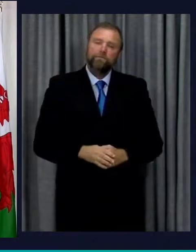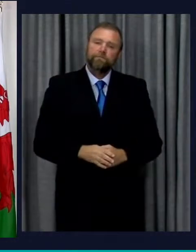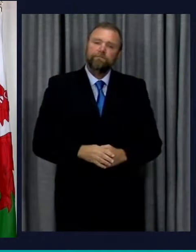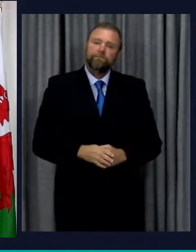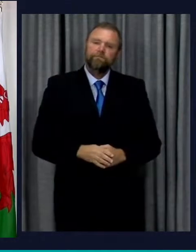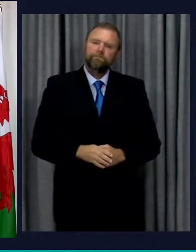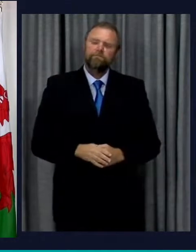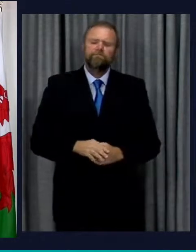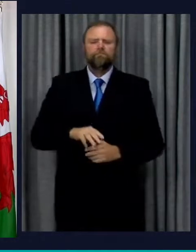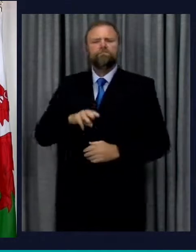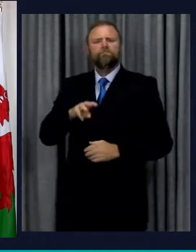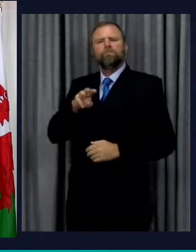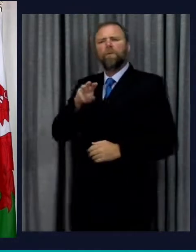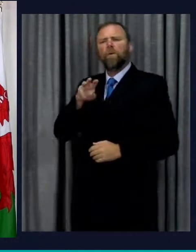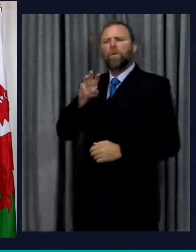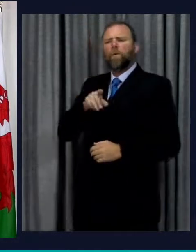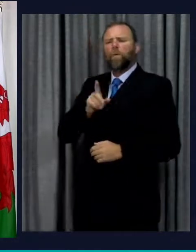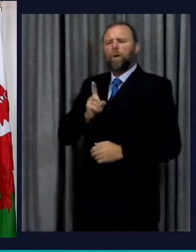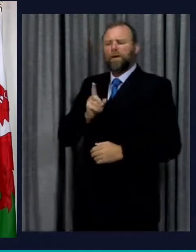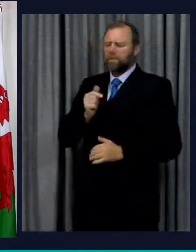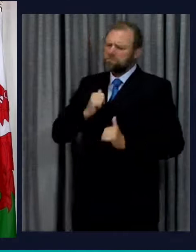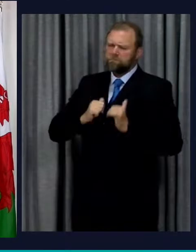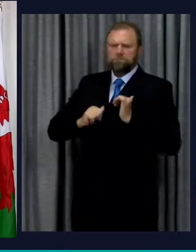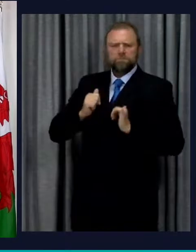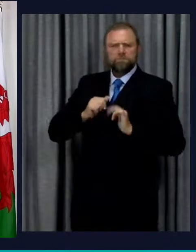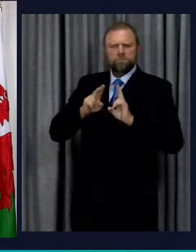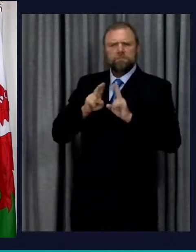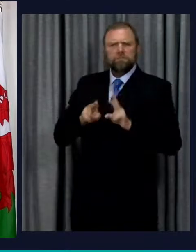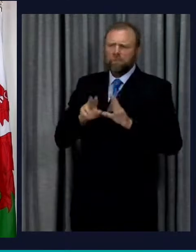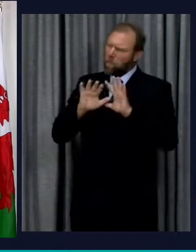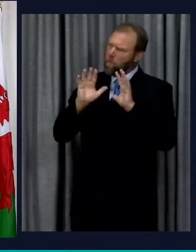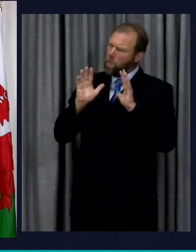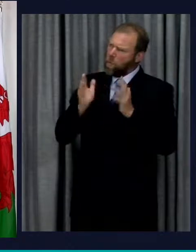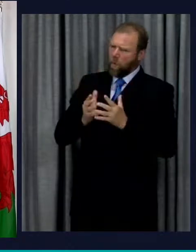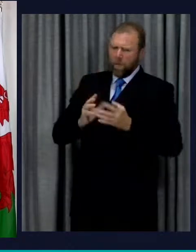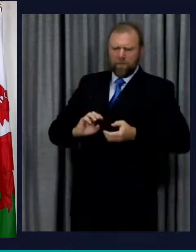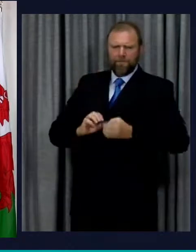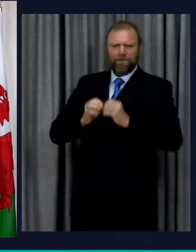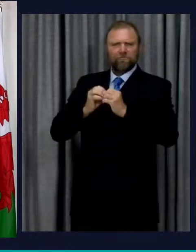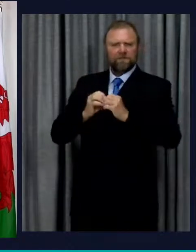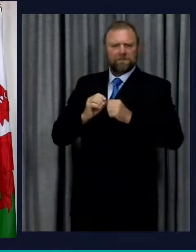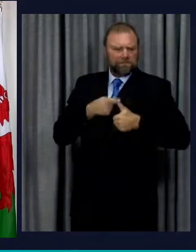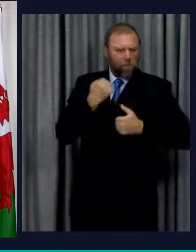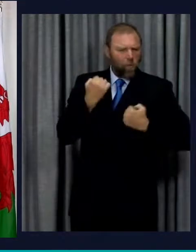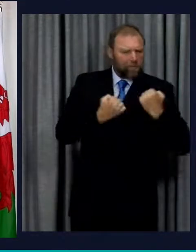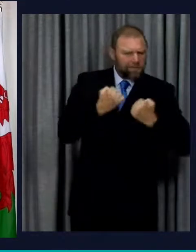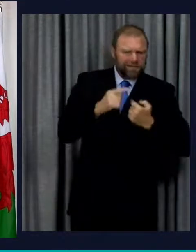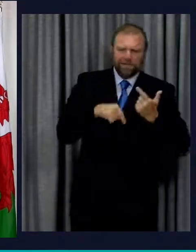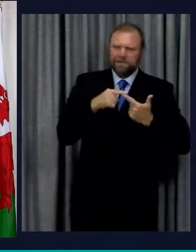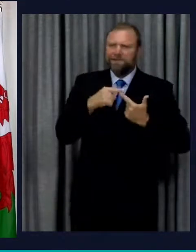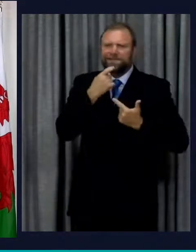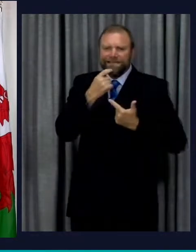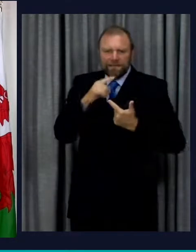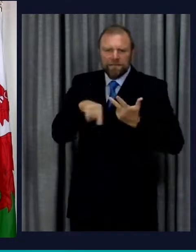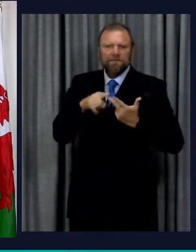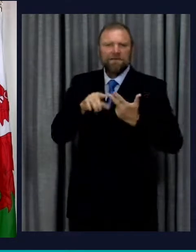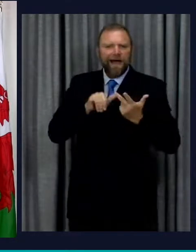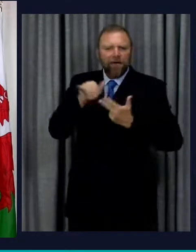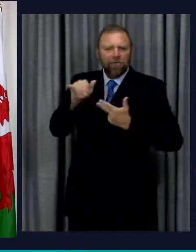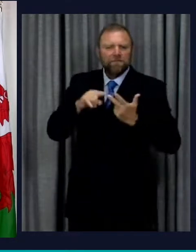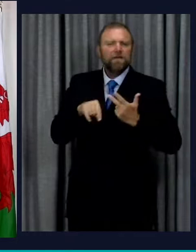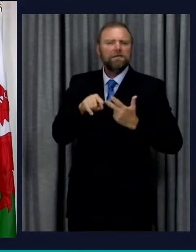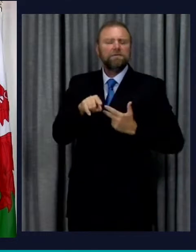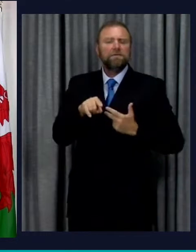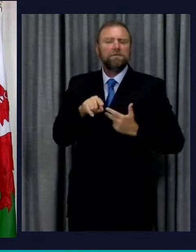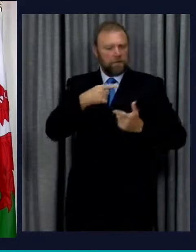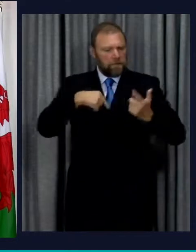Wales is a proud home for world-leading manufacturing sectors like automotive, steel and aerospace. And we will partner